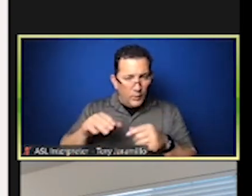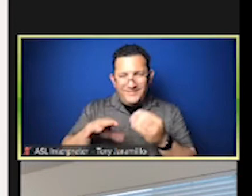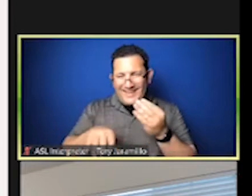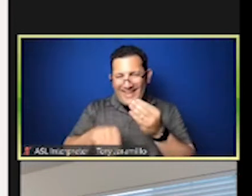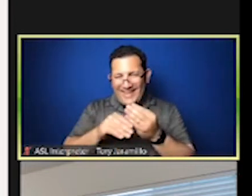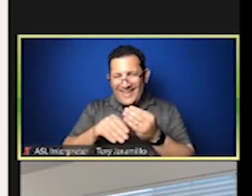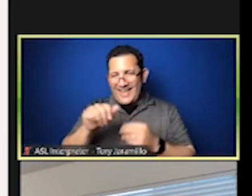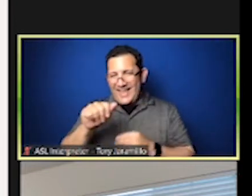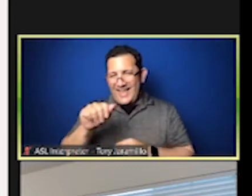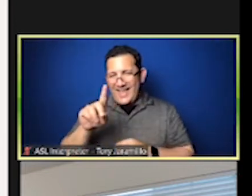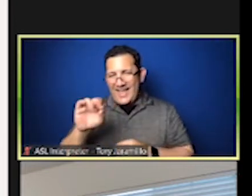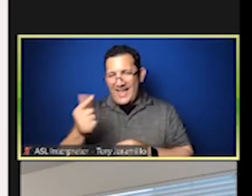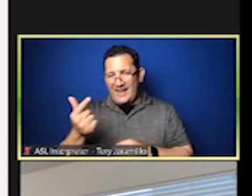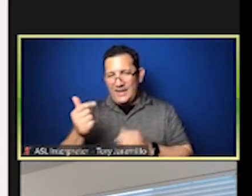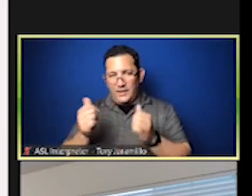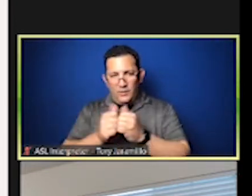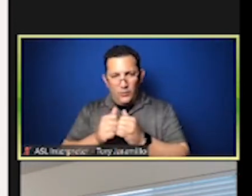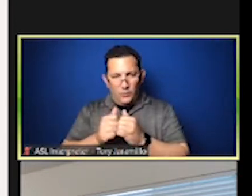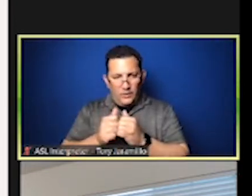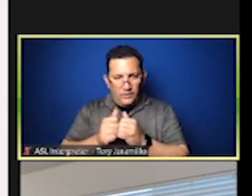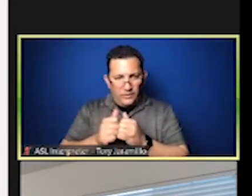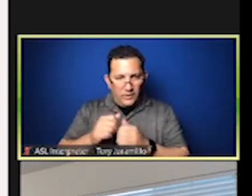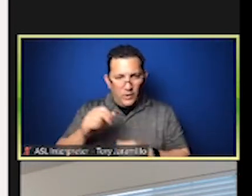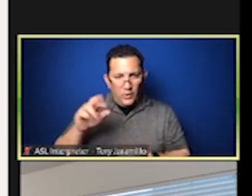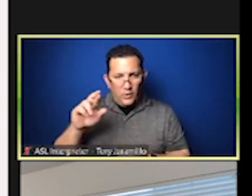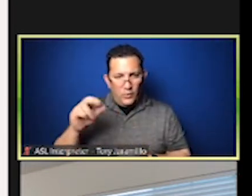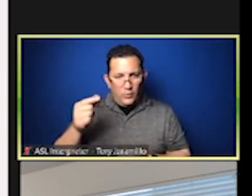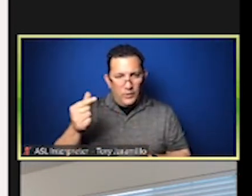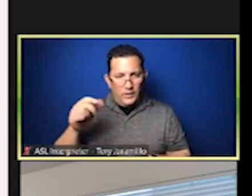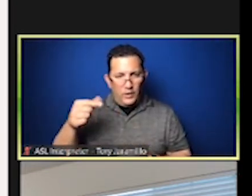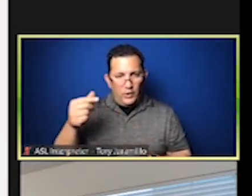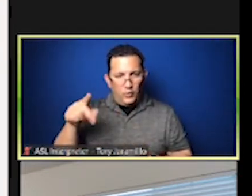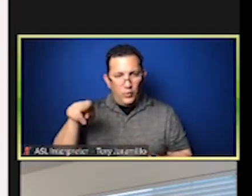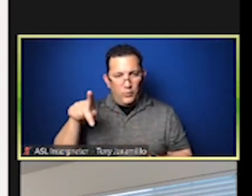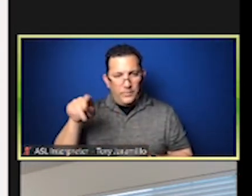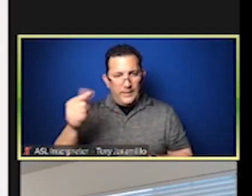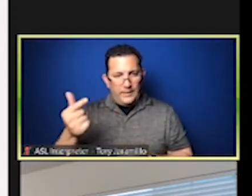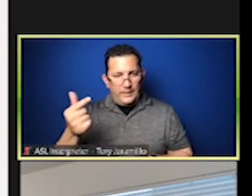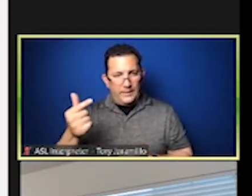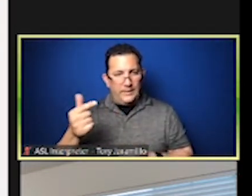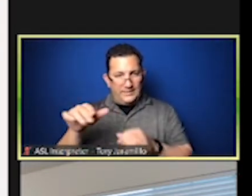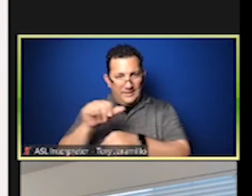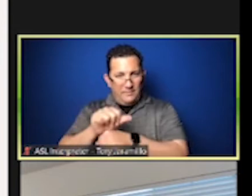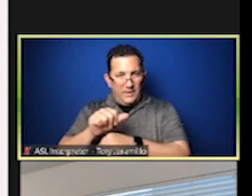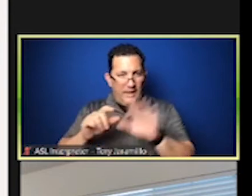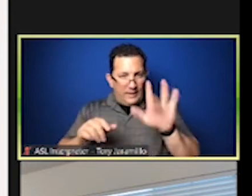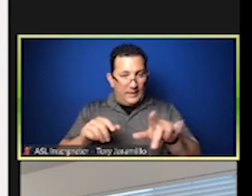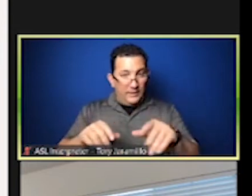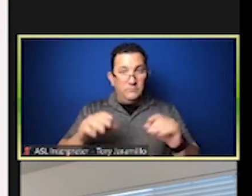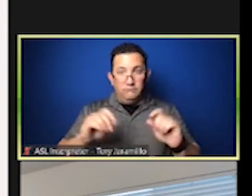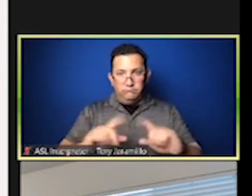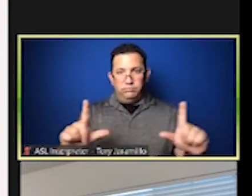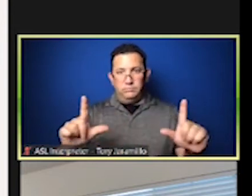regrouping assignment. I can click on that assignment and it opens up.